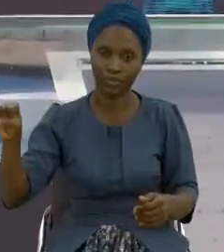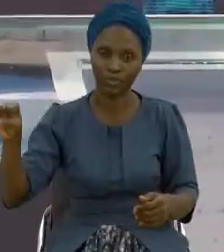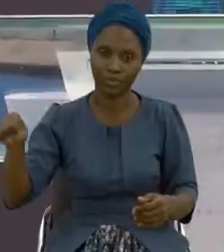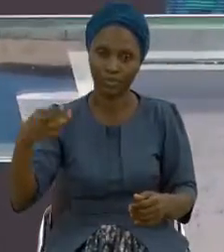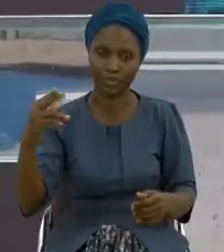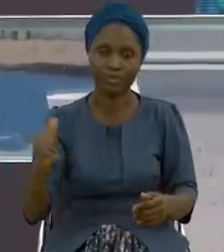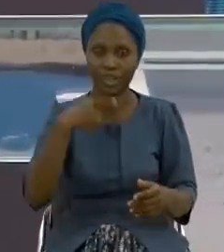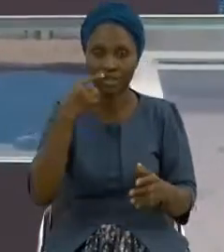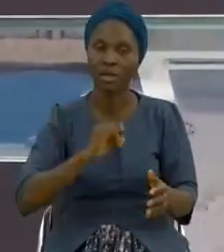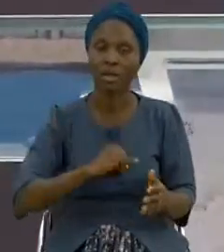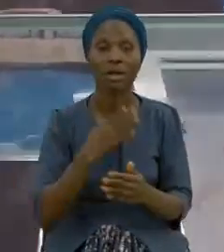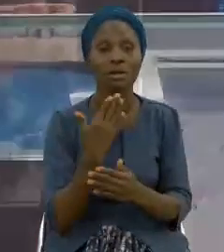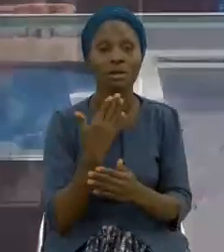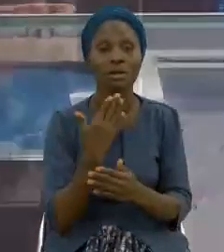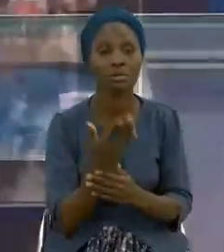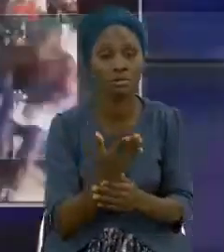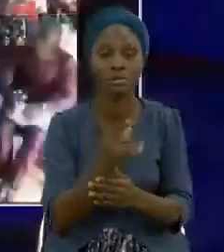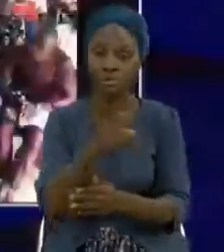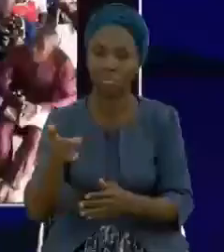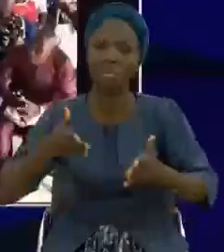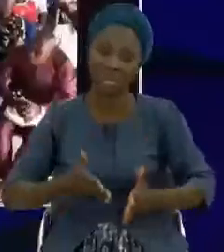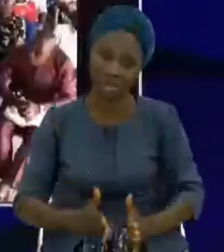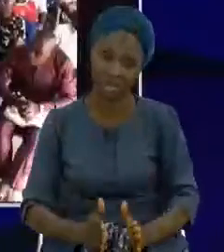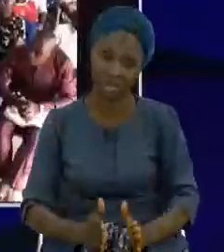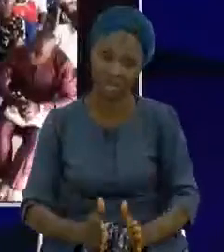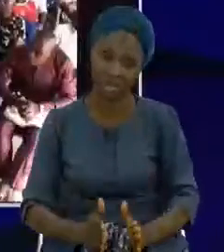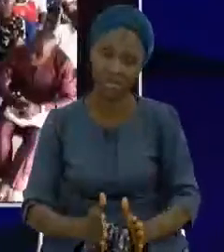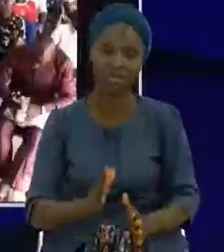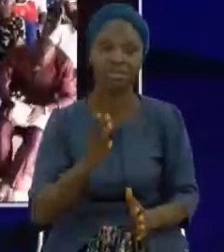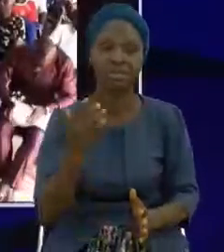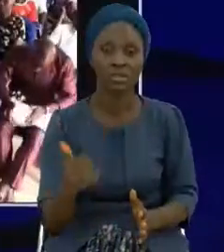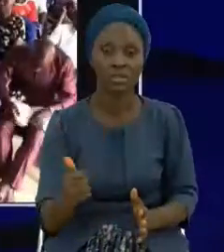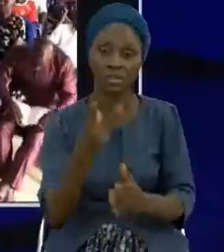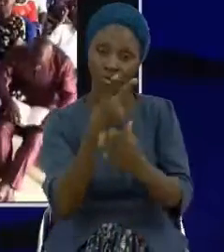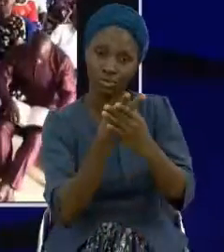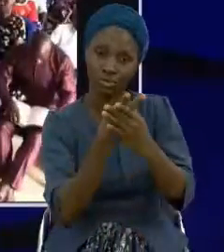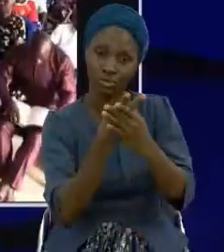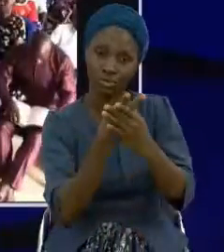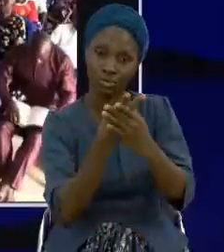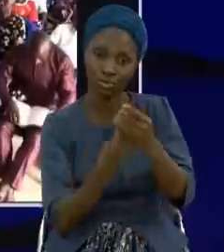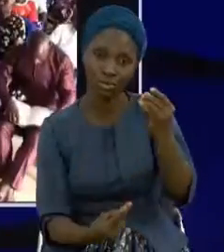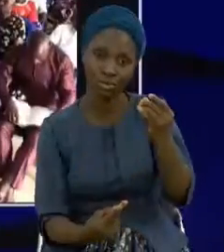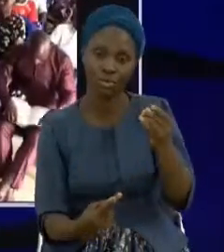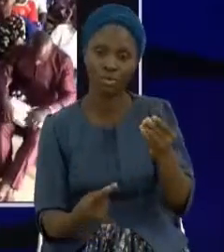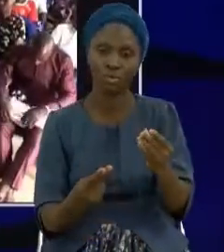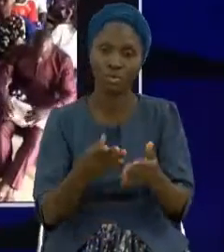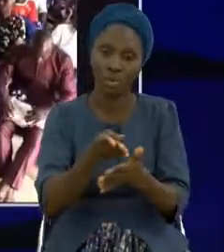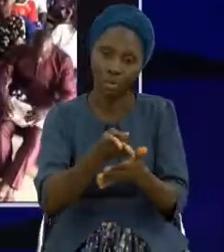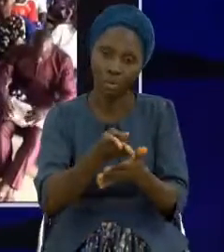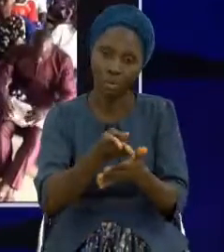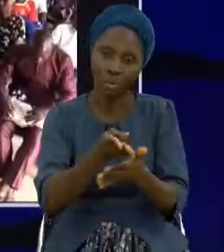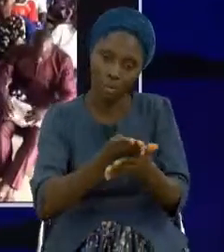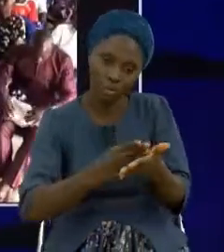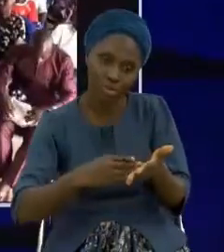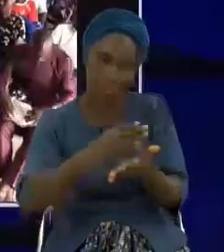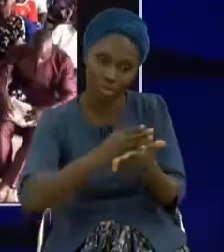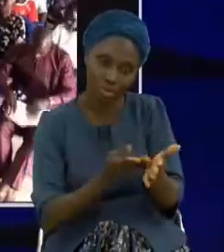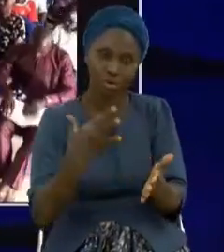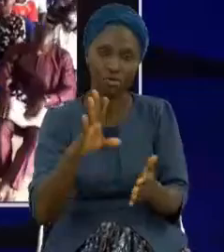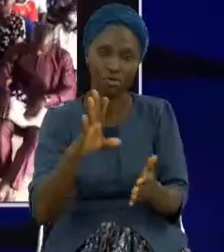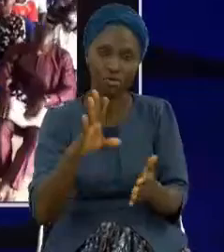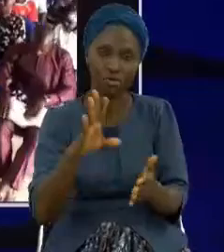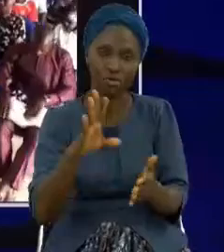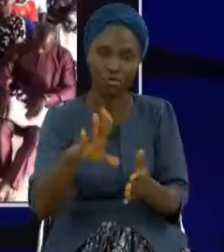portion of thy spirit be upon me. A double